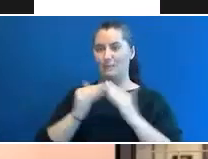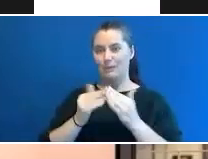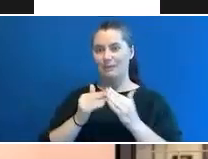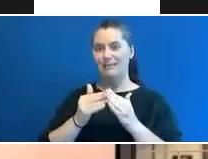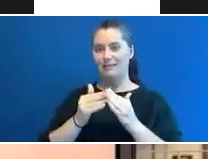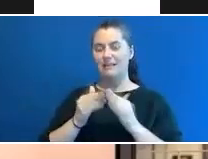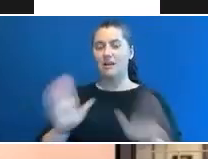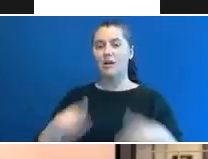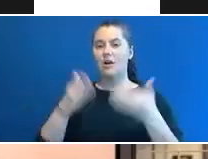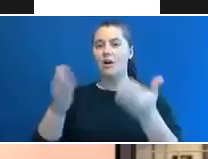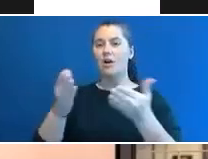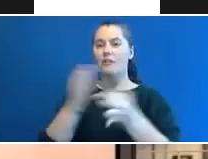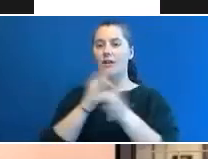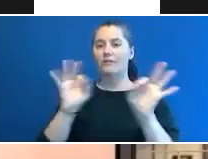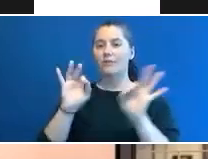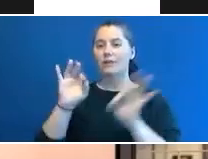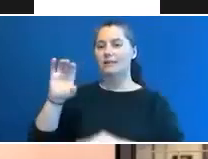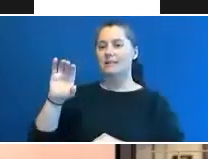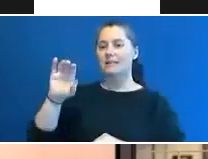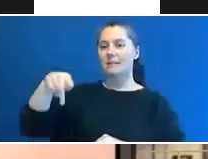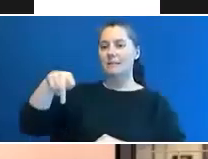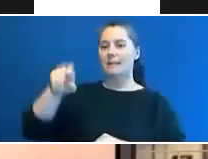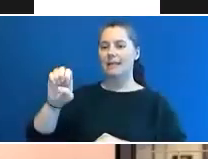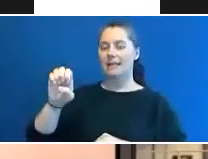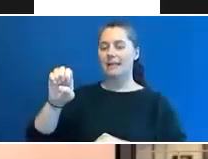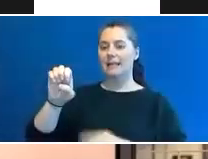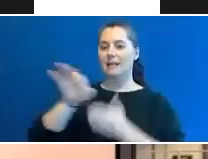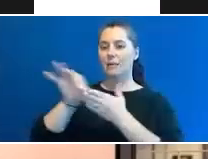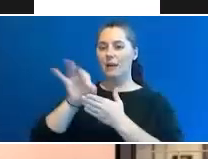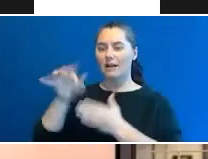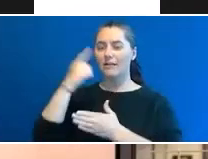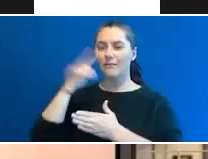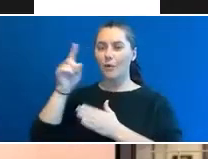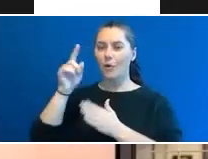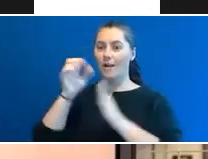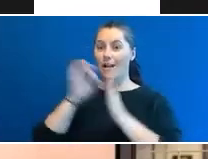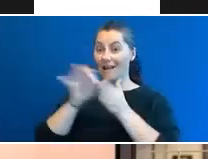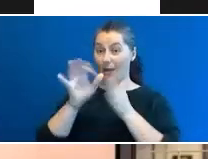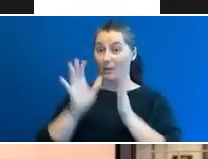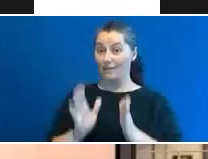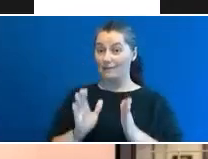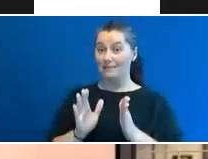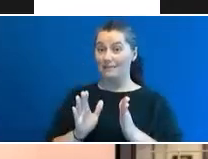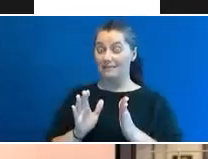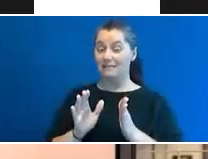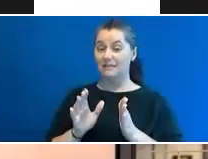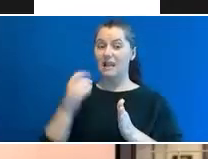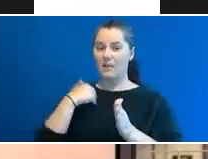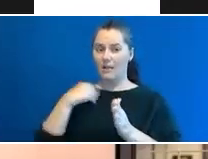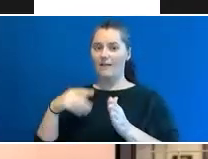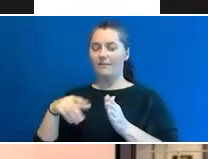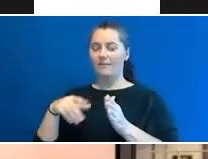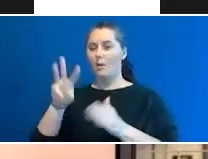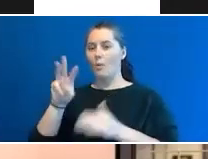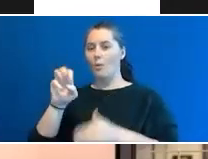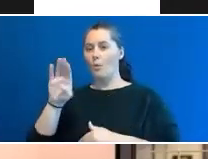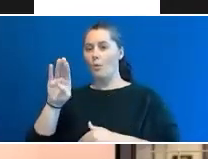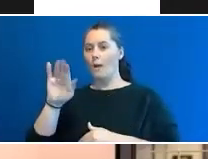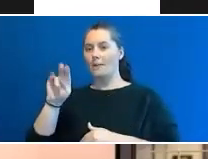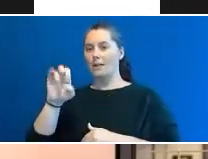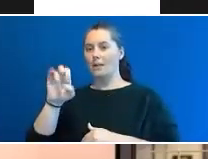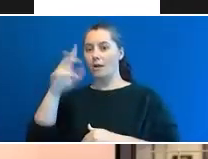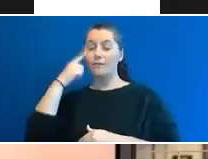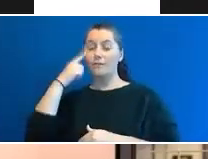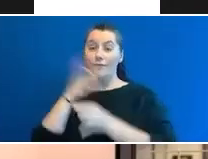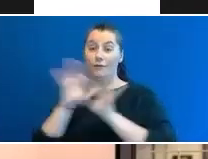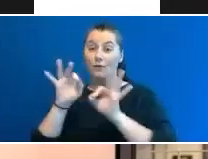offering free CPE credits for those who are accountants, and we have a webinar coming up that we've also included for you down below that you can get those credits. We know